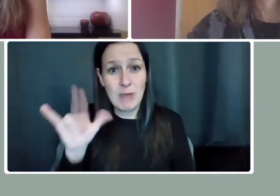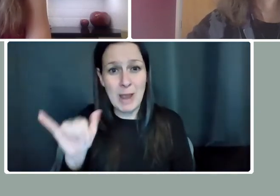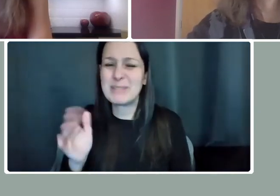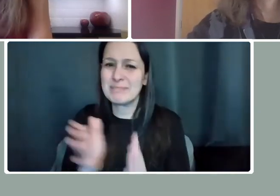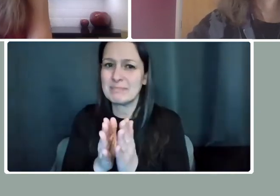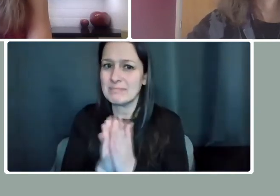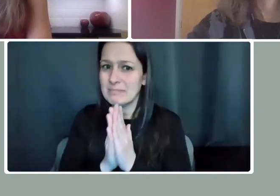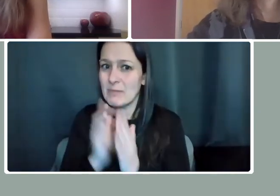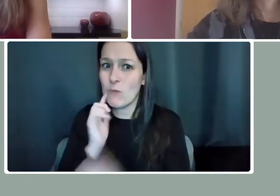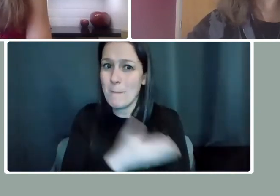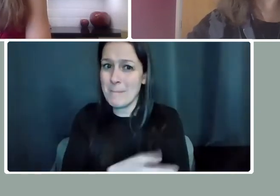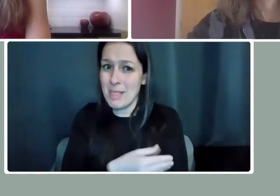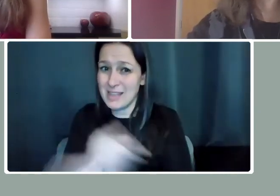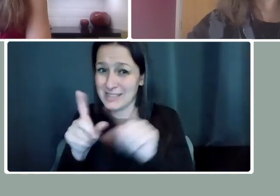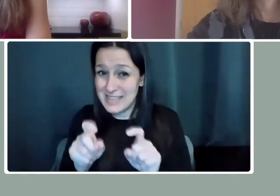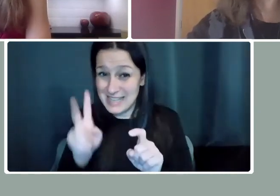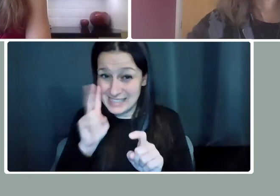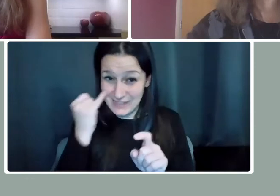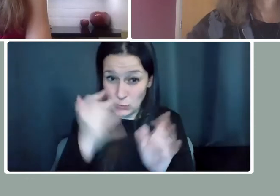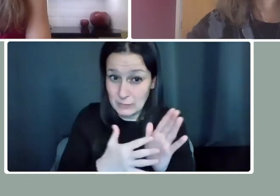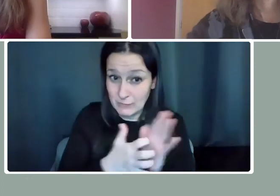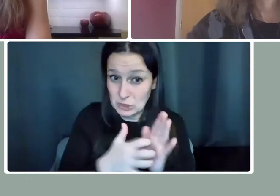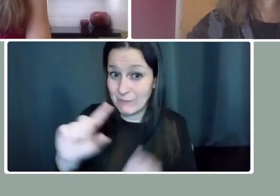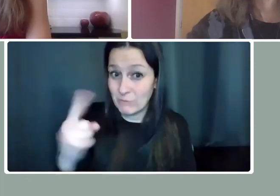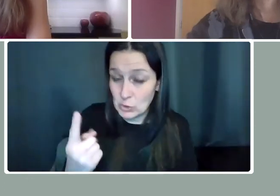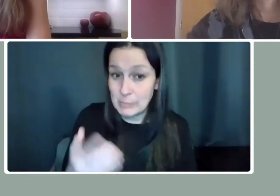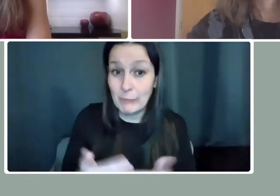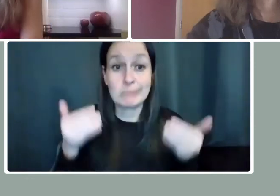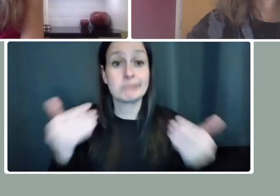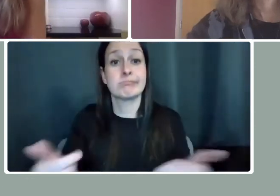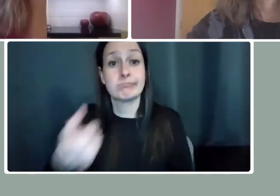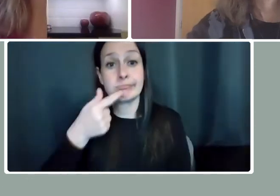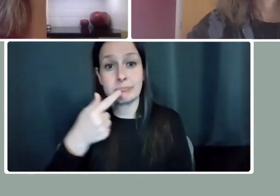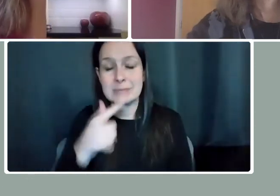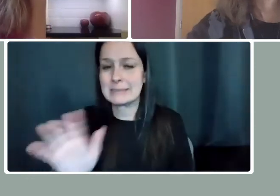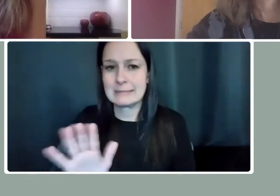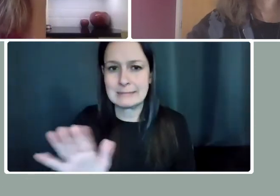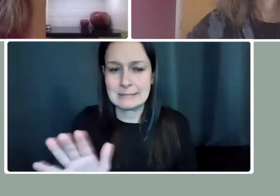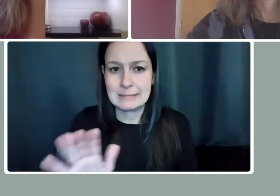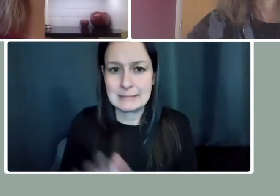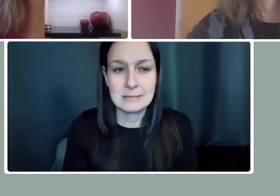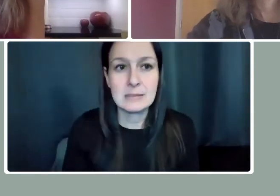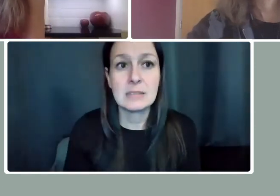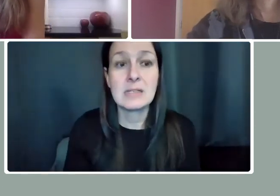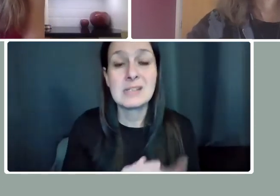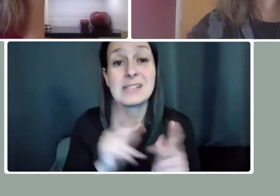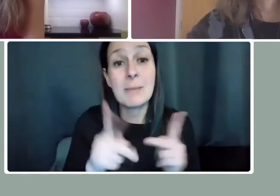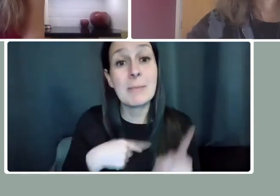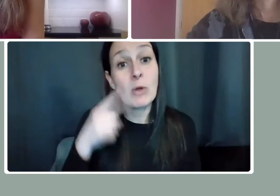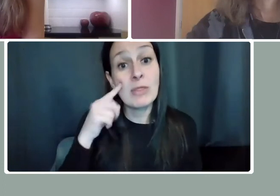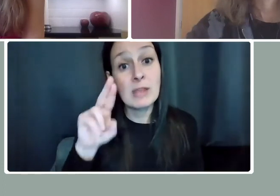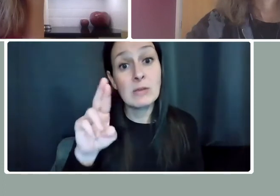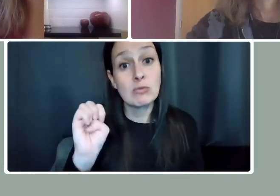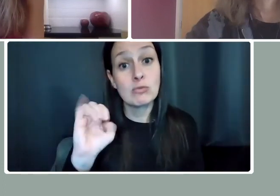to get a blood test and see if you're deficient before just taking a supplement. Some people find Reiki therapy